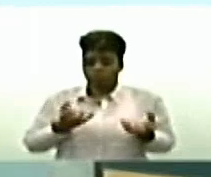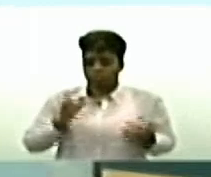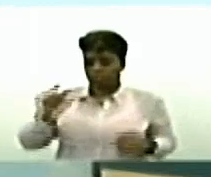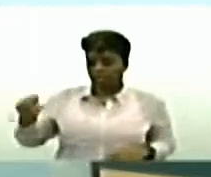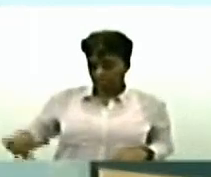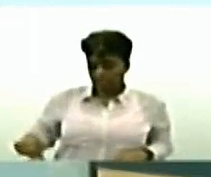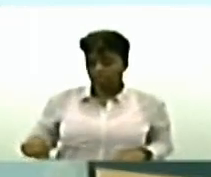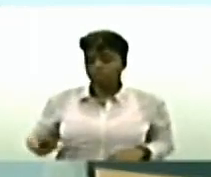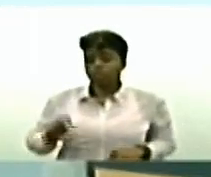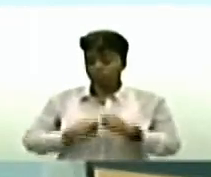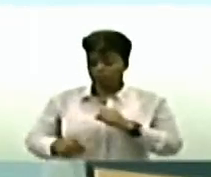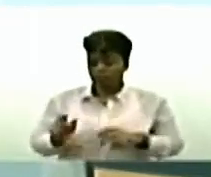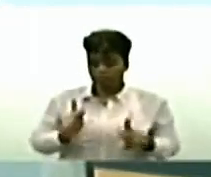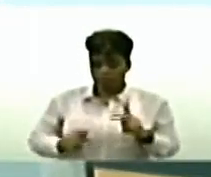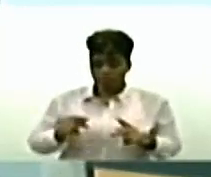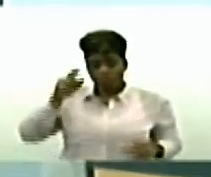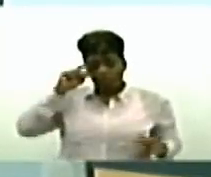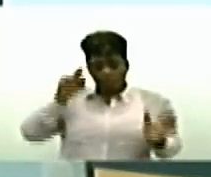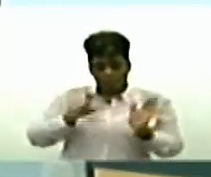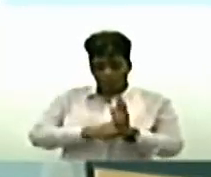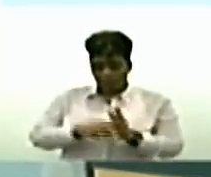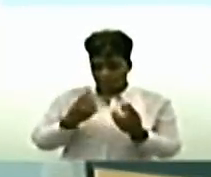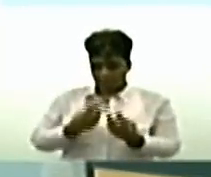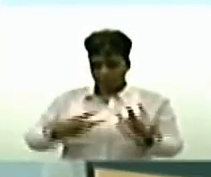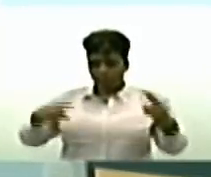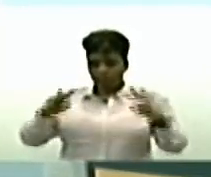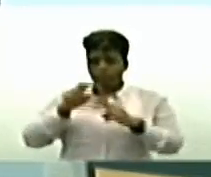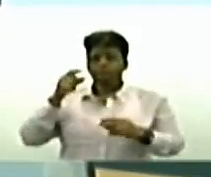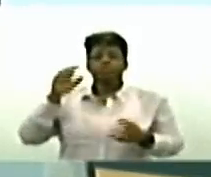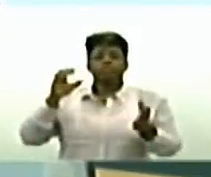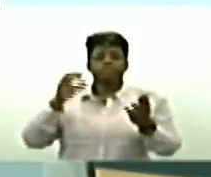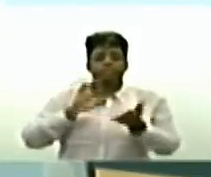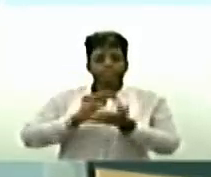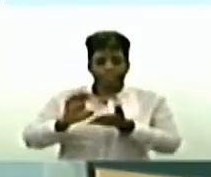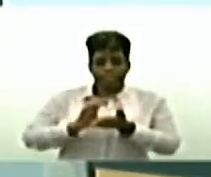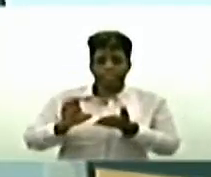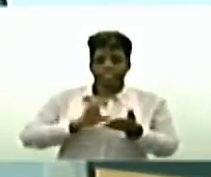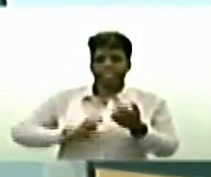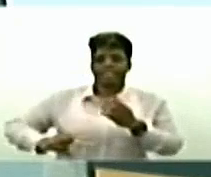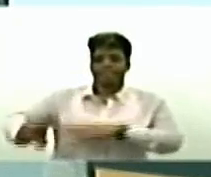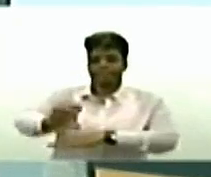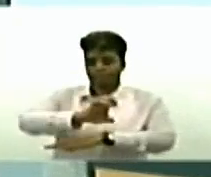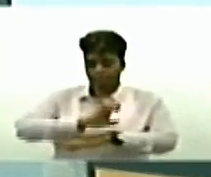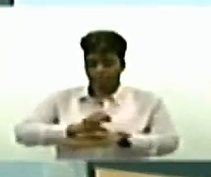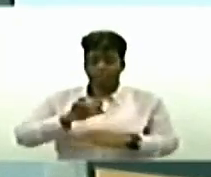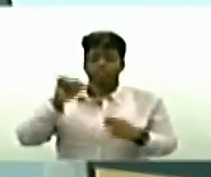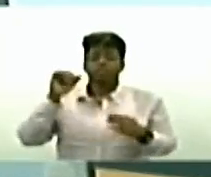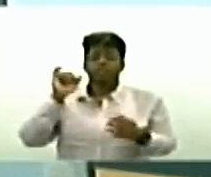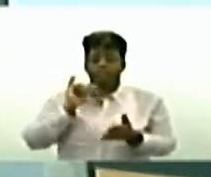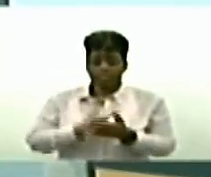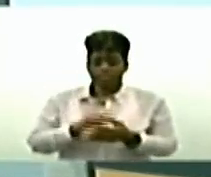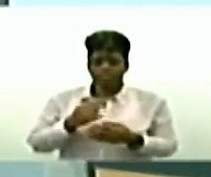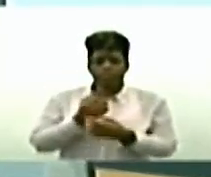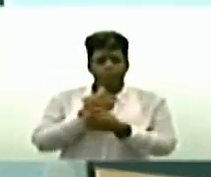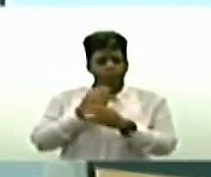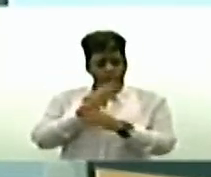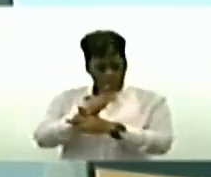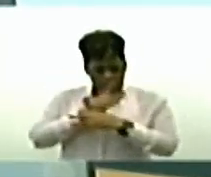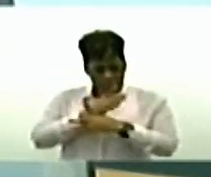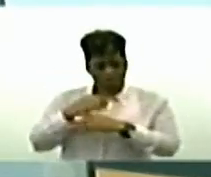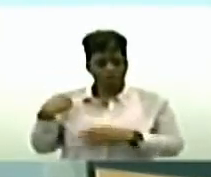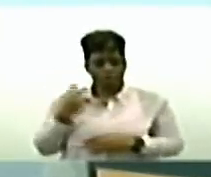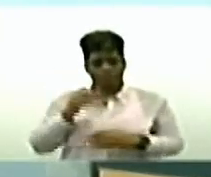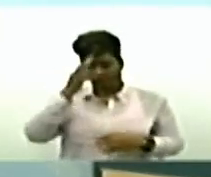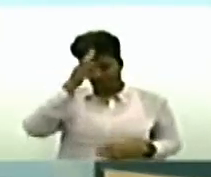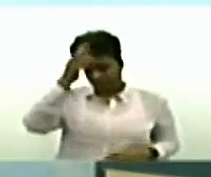that we place on a clean environment, because it's all about safeguarding our future. And I